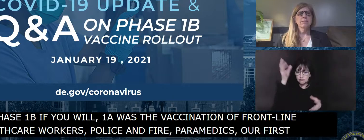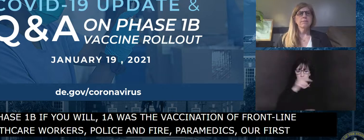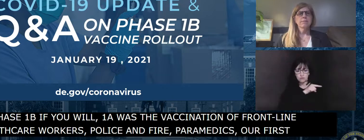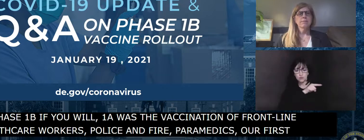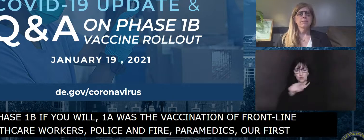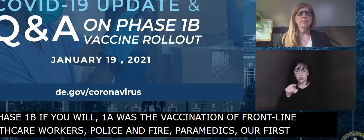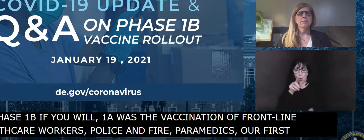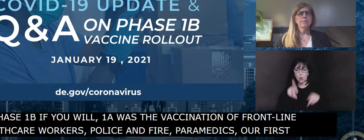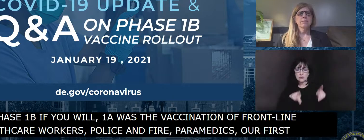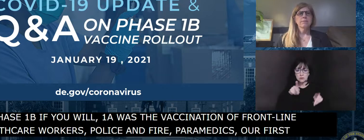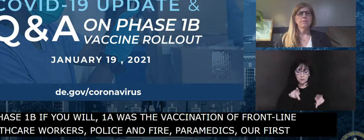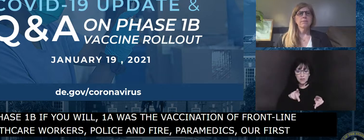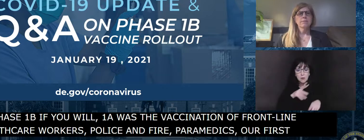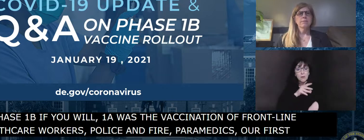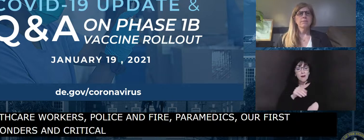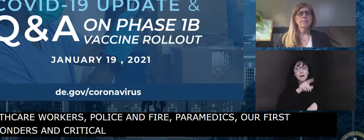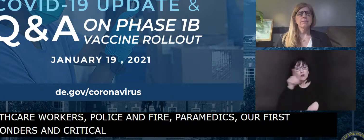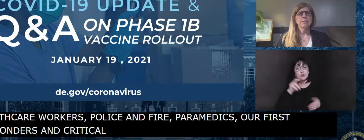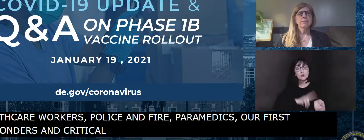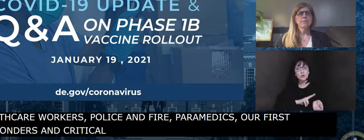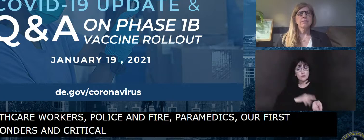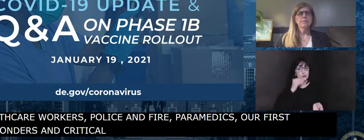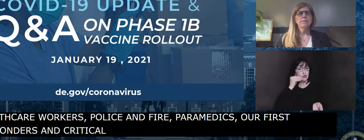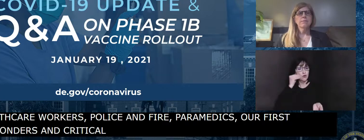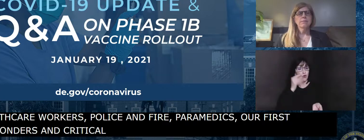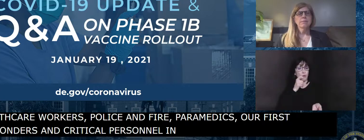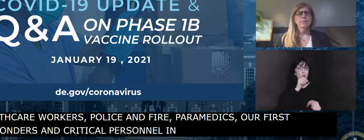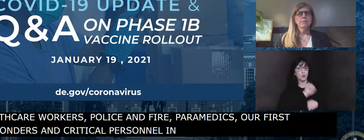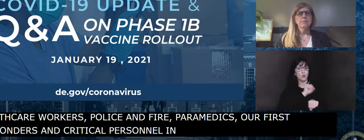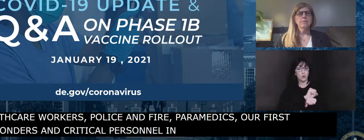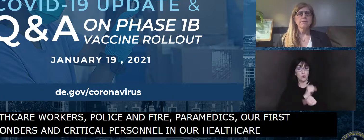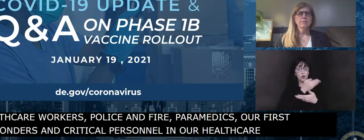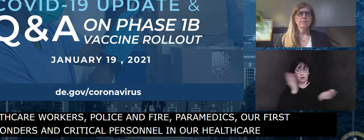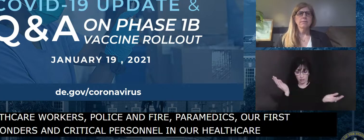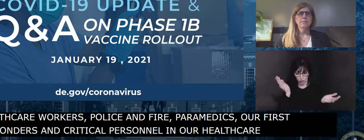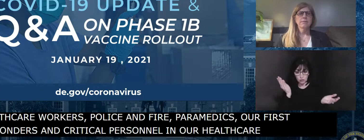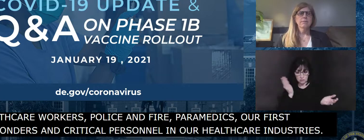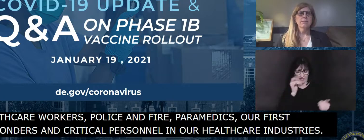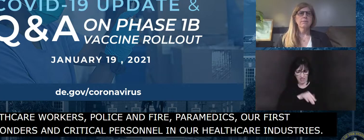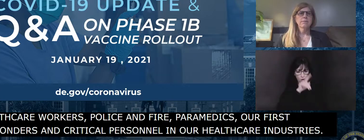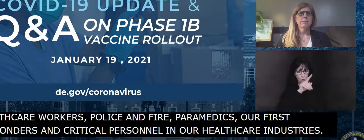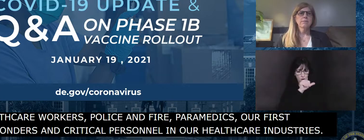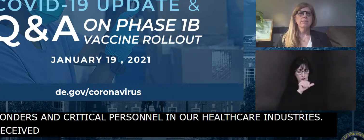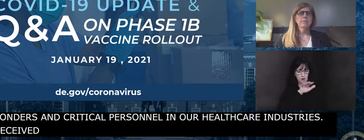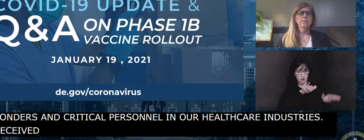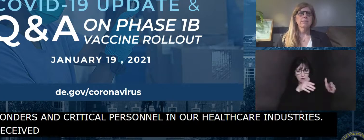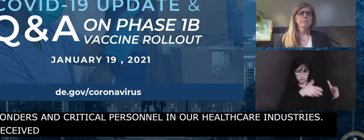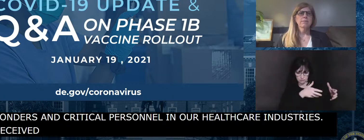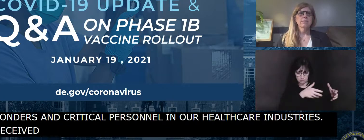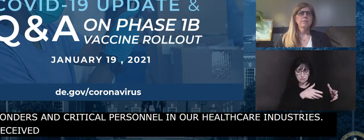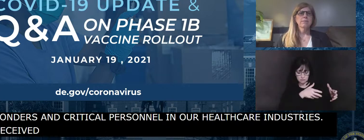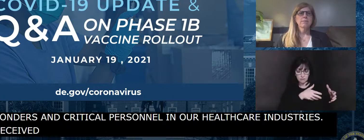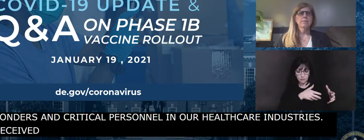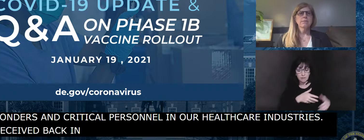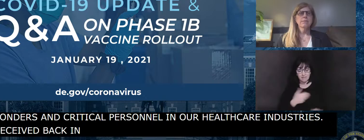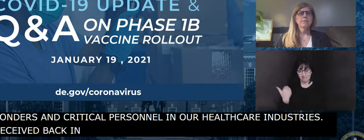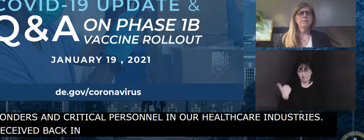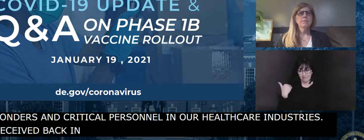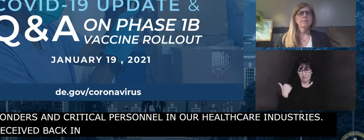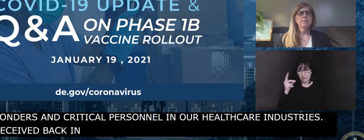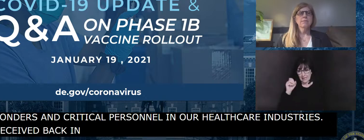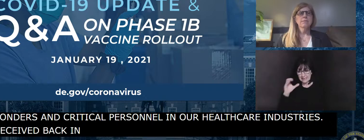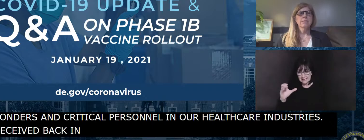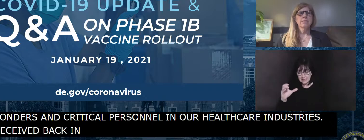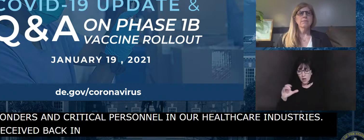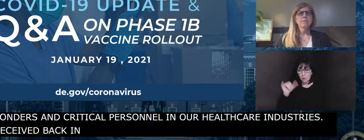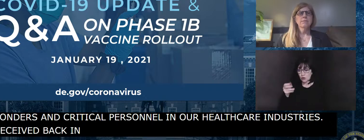in our healthcare industries. We received back in December and early